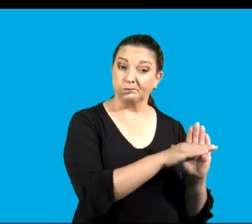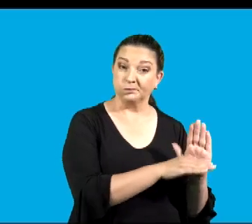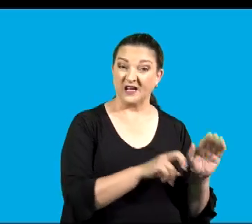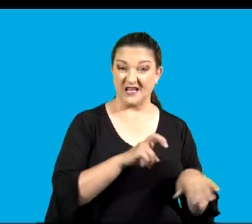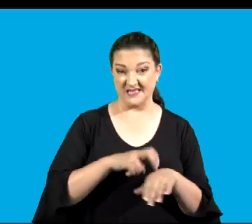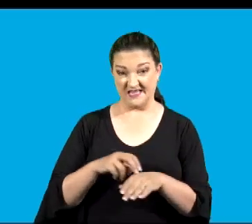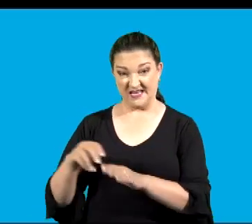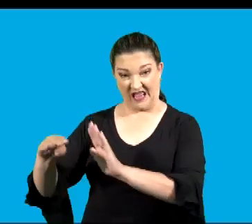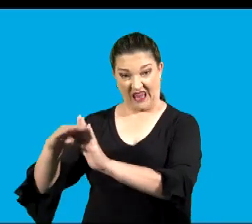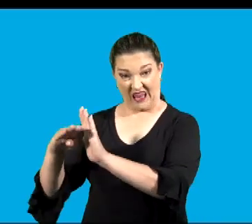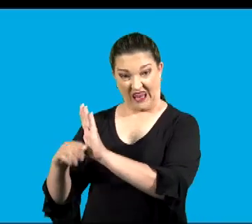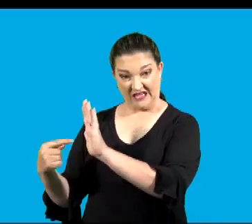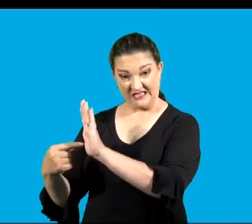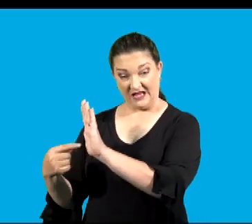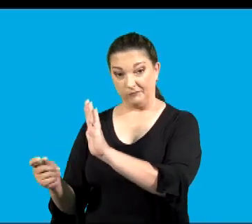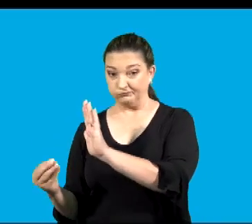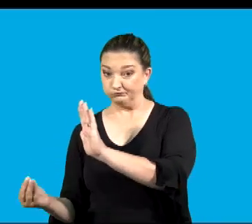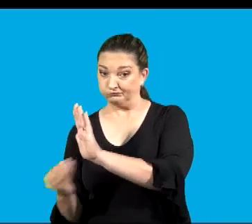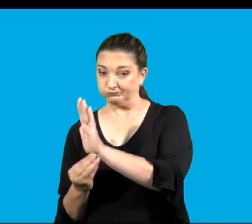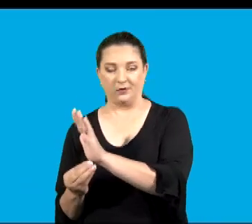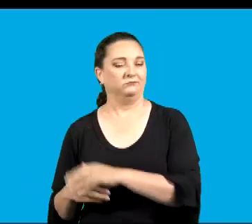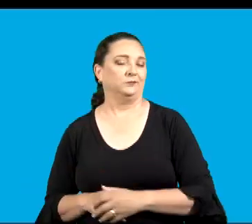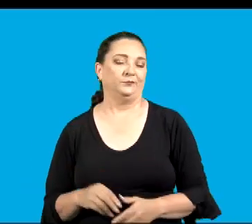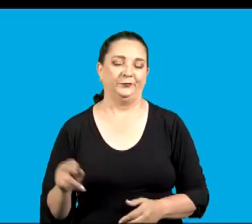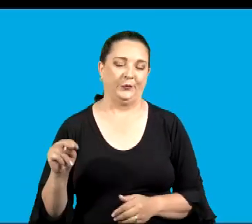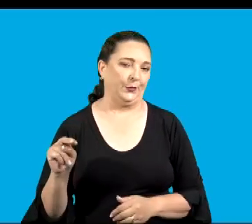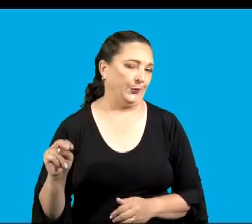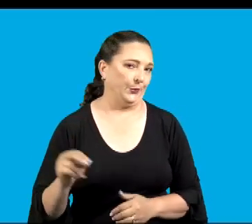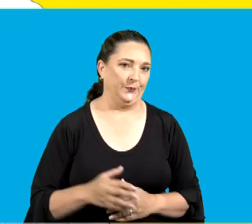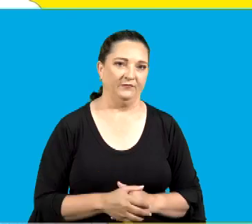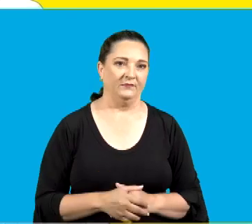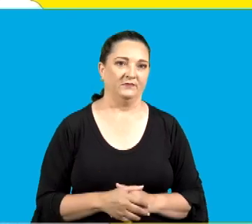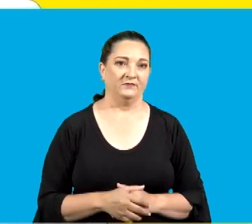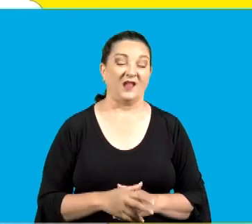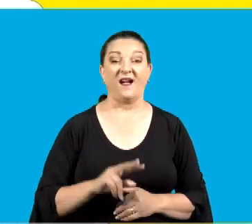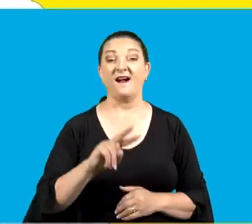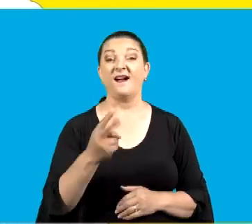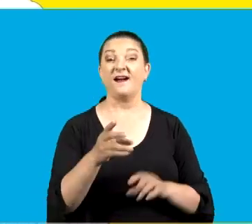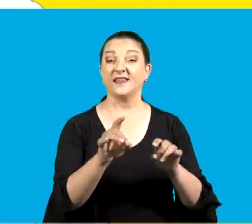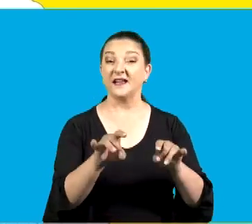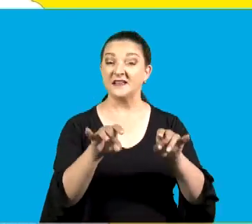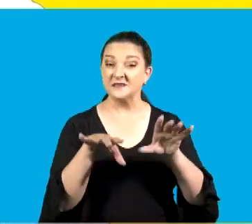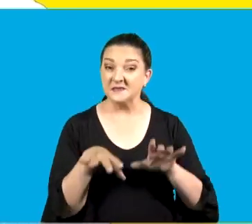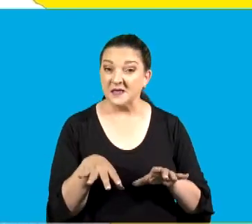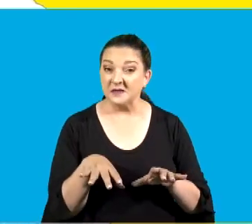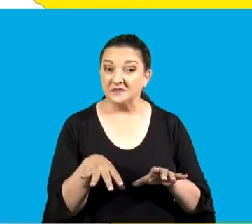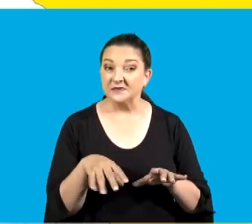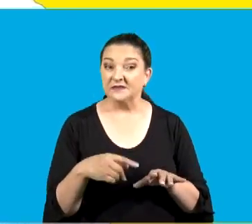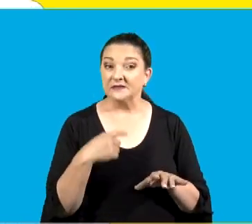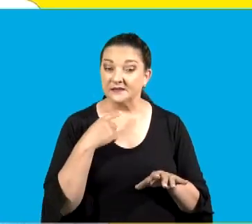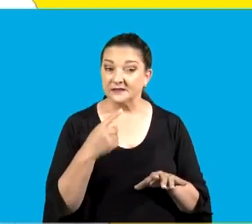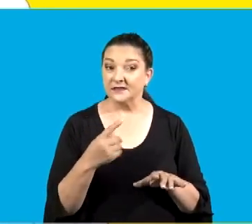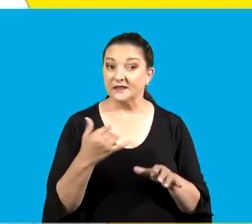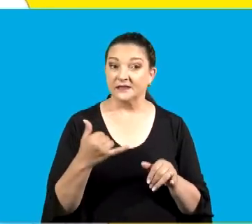rather? Do I record in the list? No. So, in other papers, the examiner would require that to